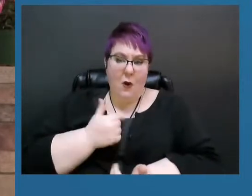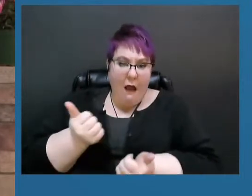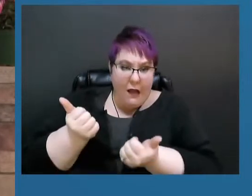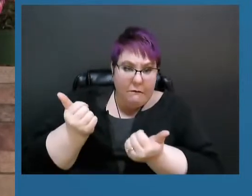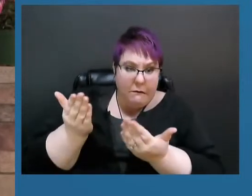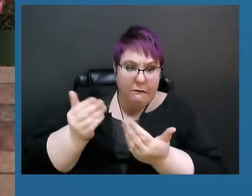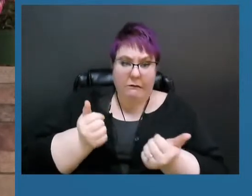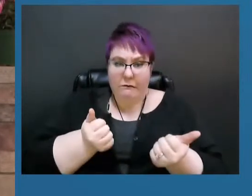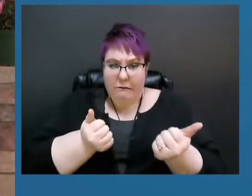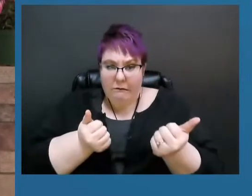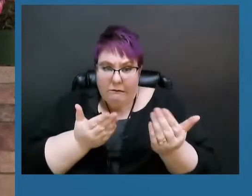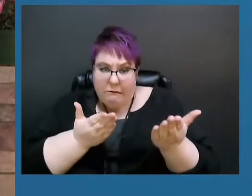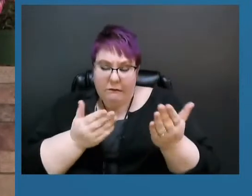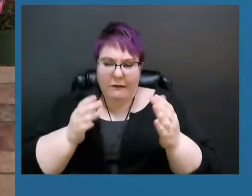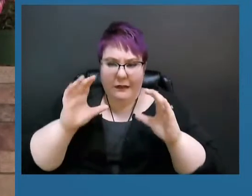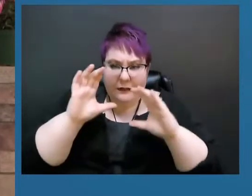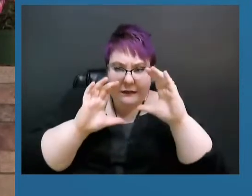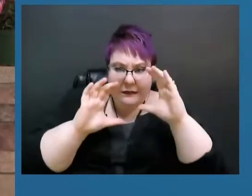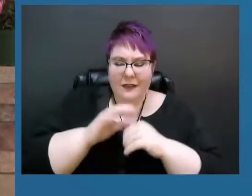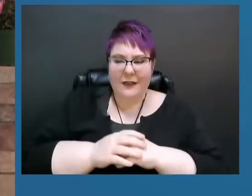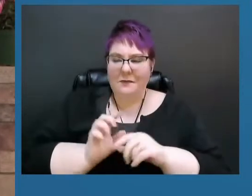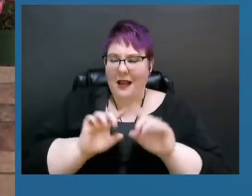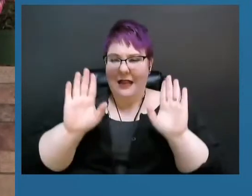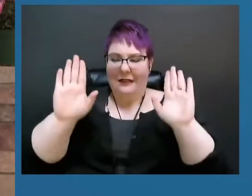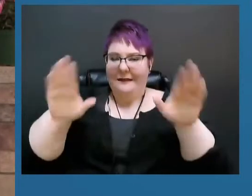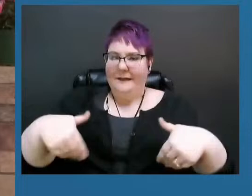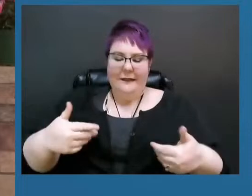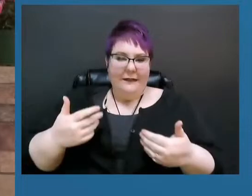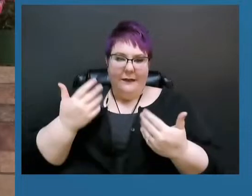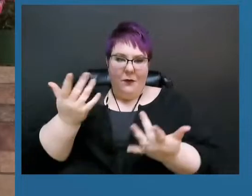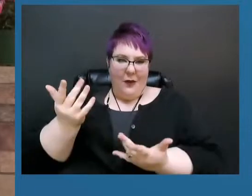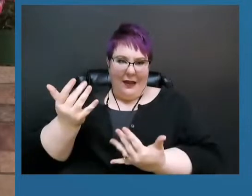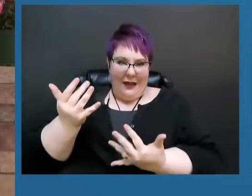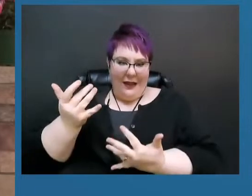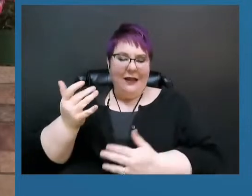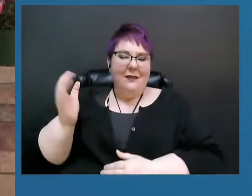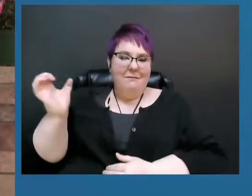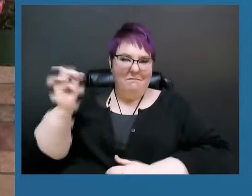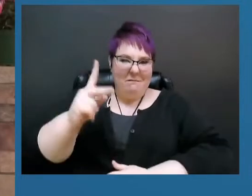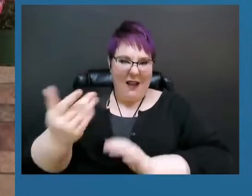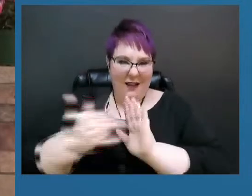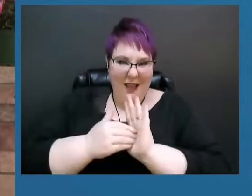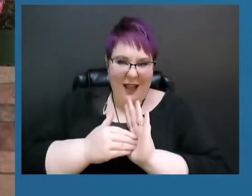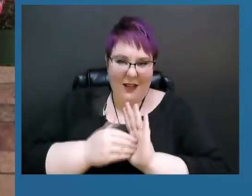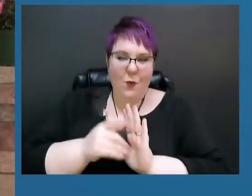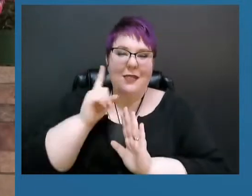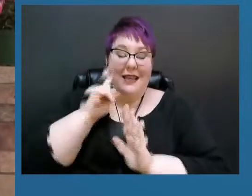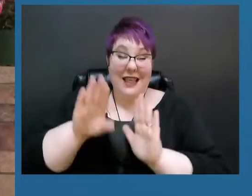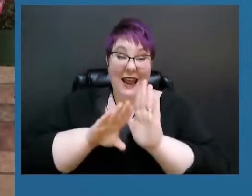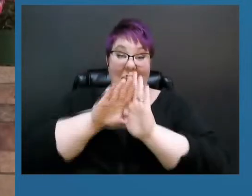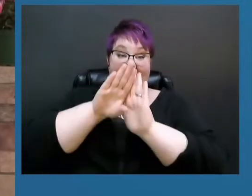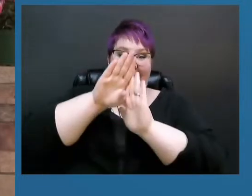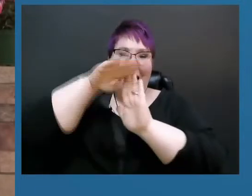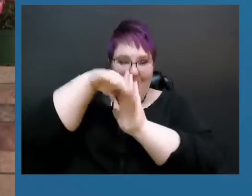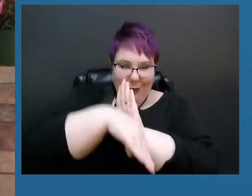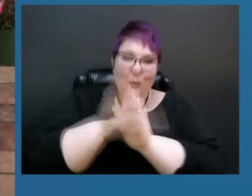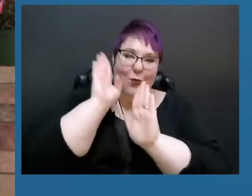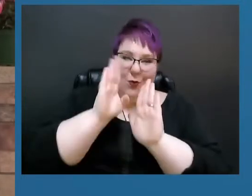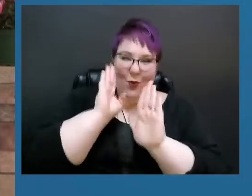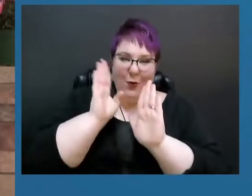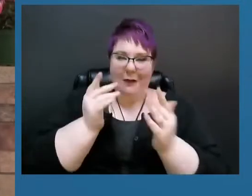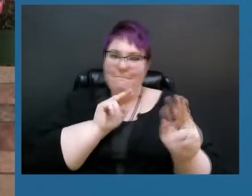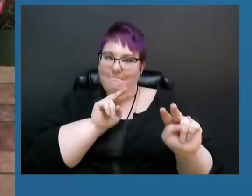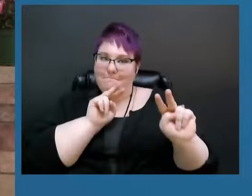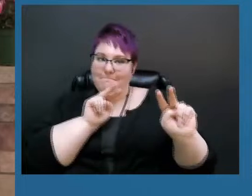time, I decided to step away for a while and try and come back when, that inevitable crash would happen, right? That we are all waiting for in a